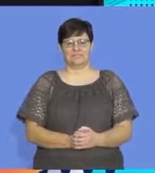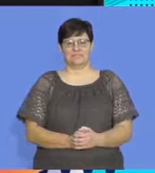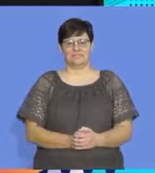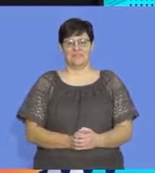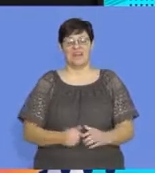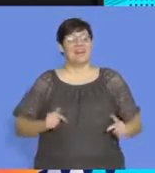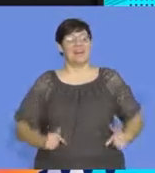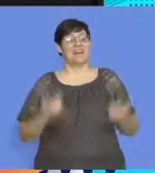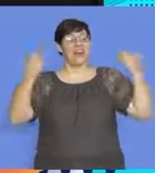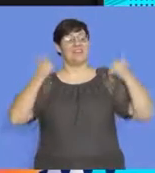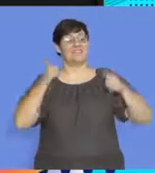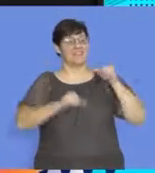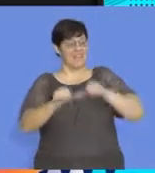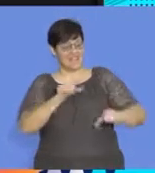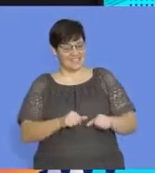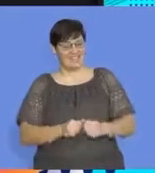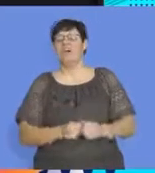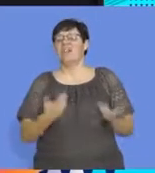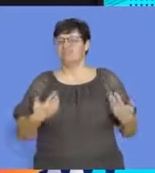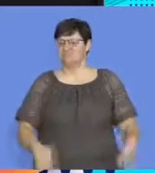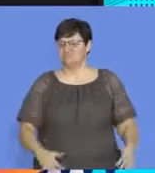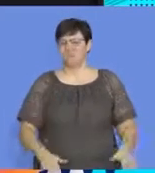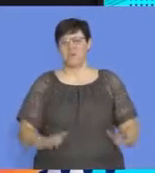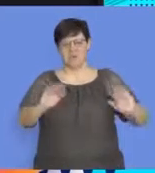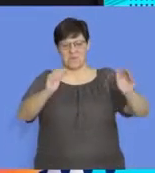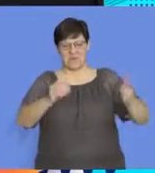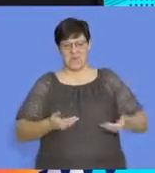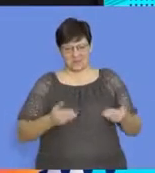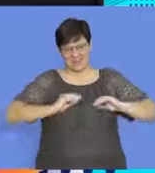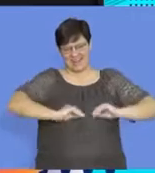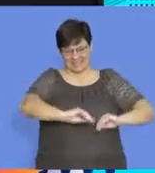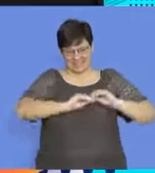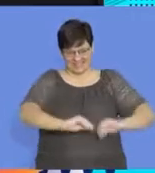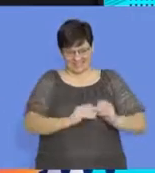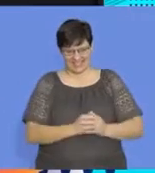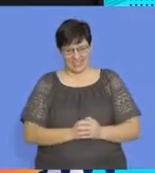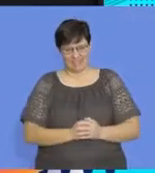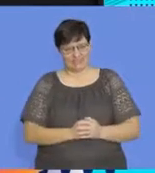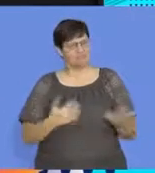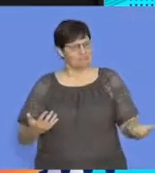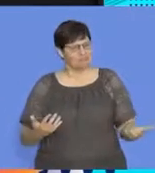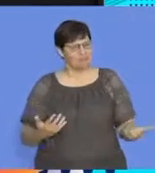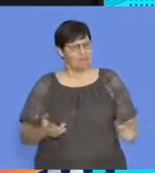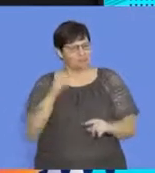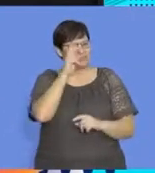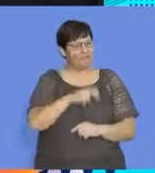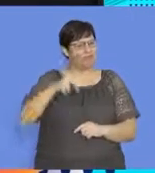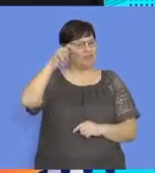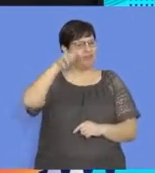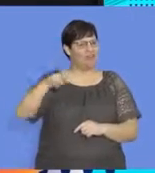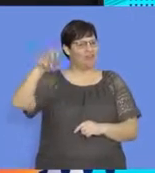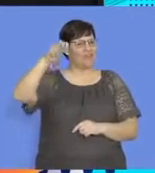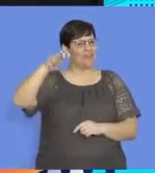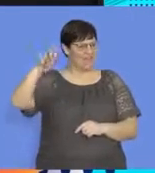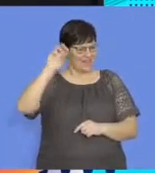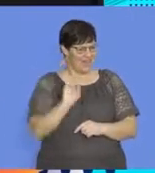Welcome, Life Sciences, to yet another exciting life science lesson. What journey are we on? I know, as I